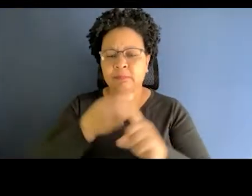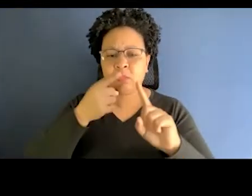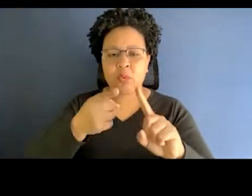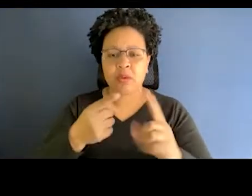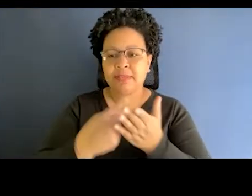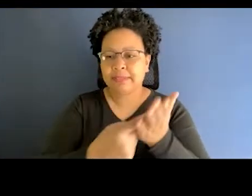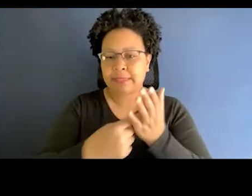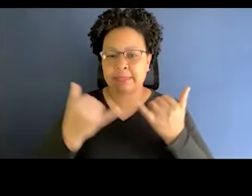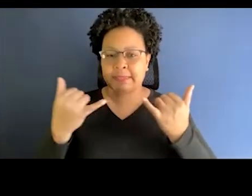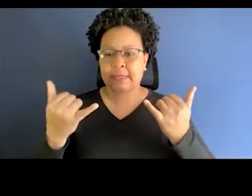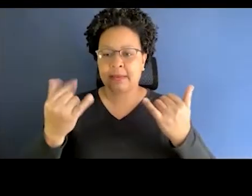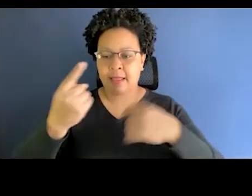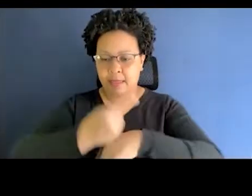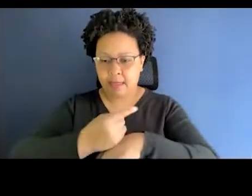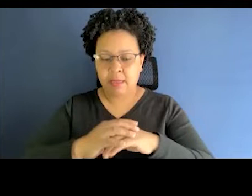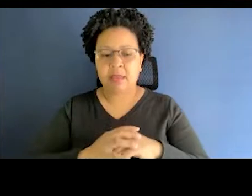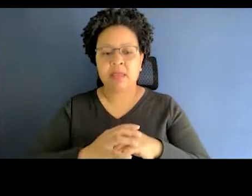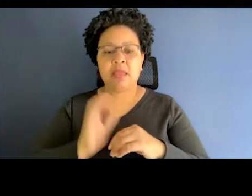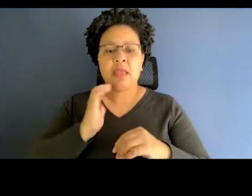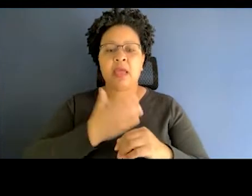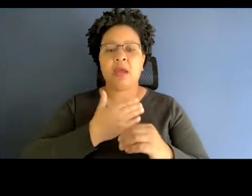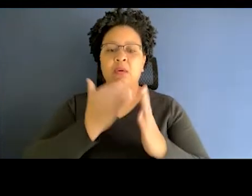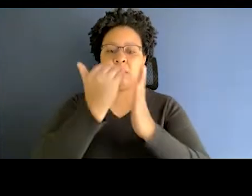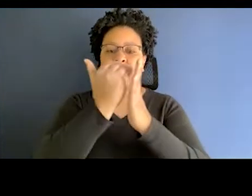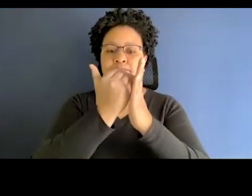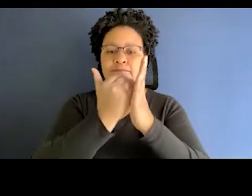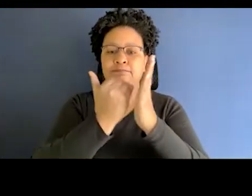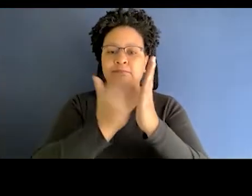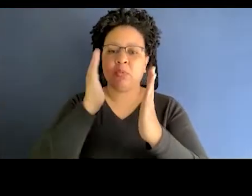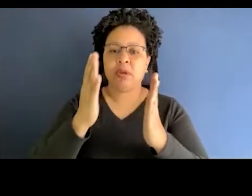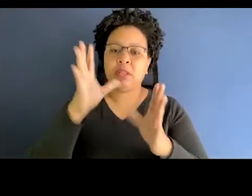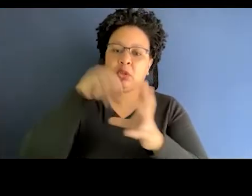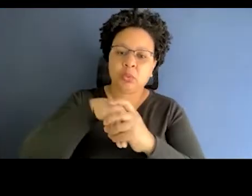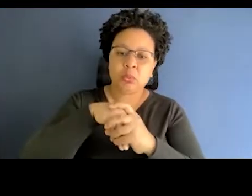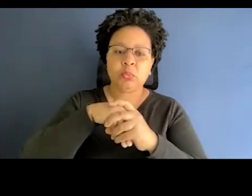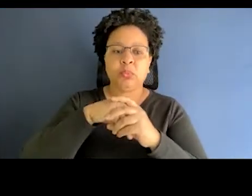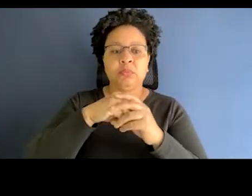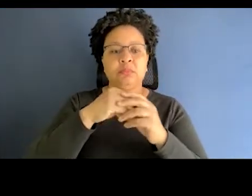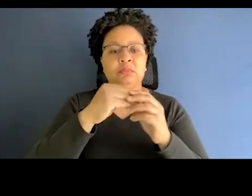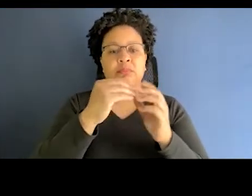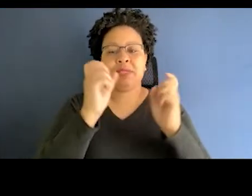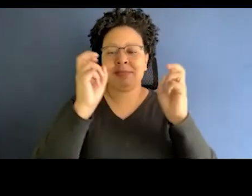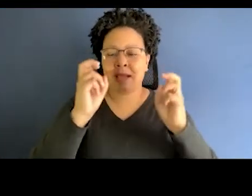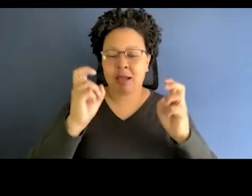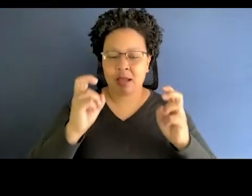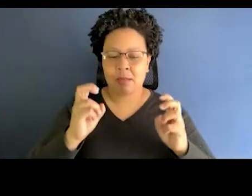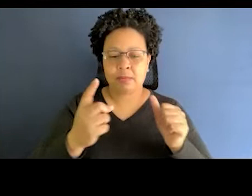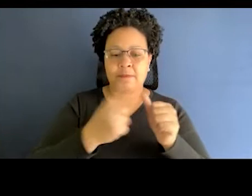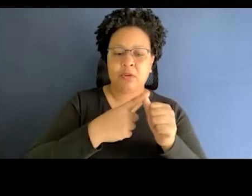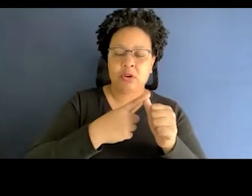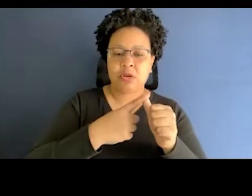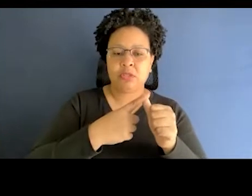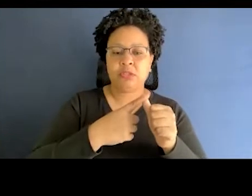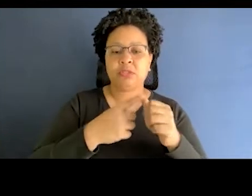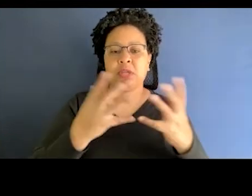today. So, our agenda will include all of these topics, but first, I just really want to lay